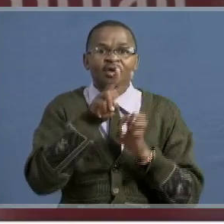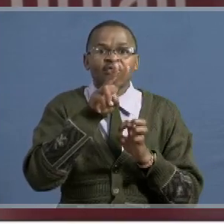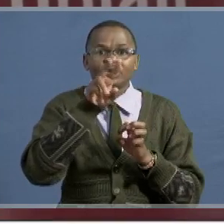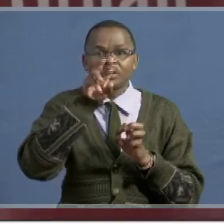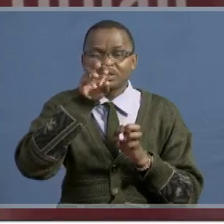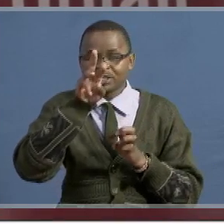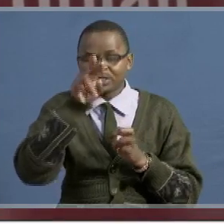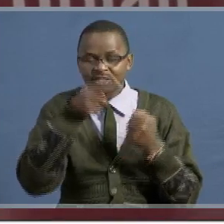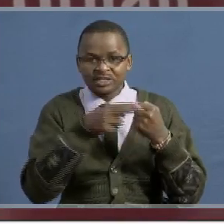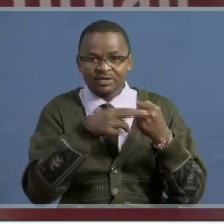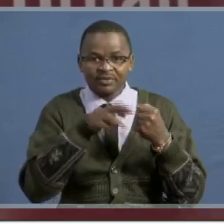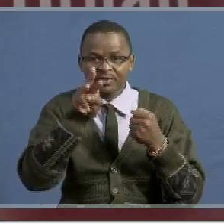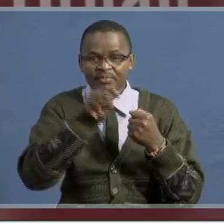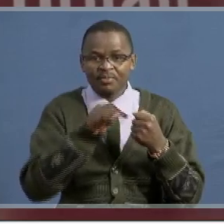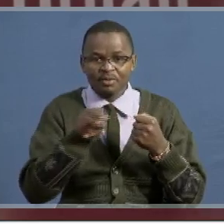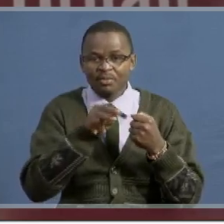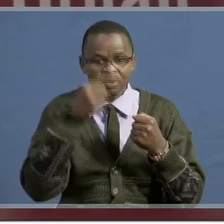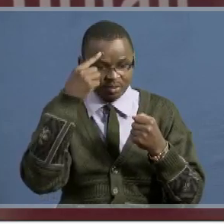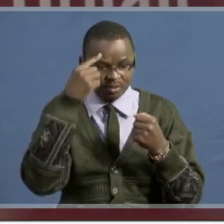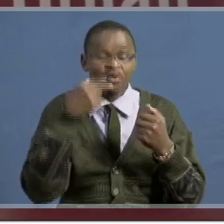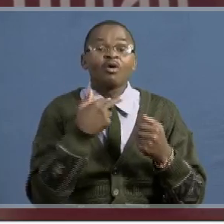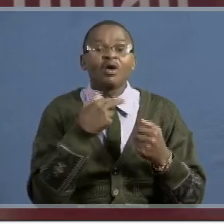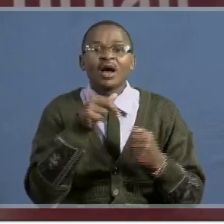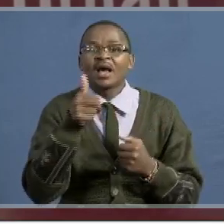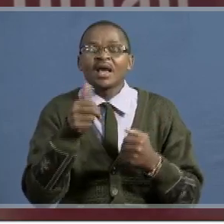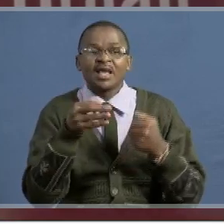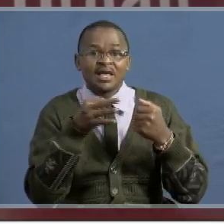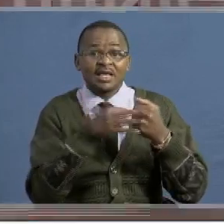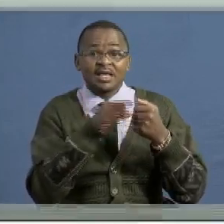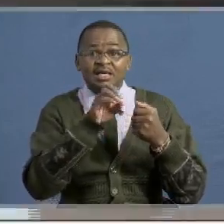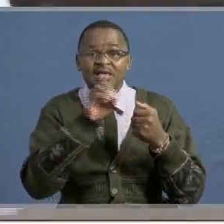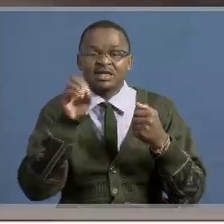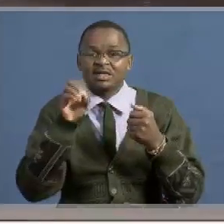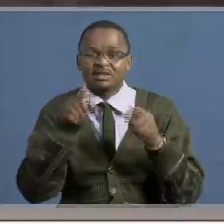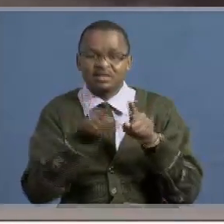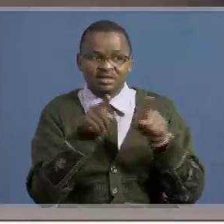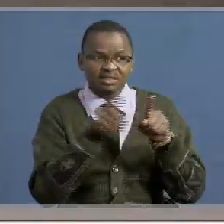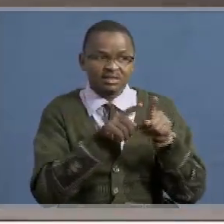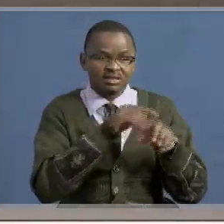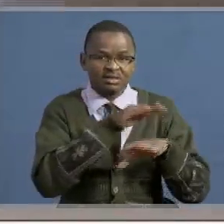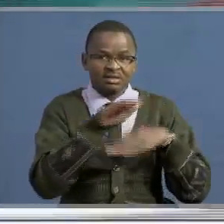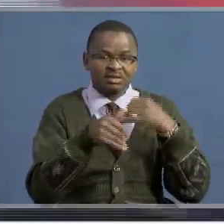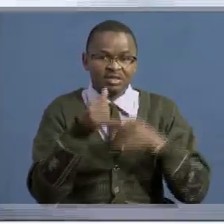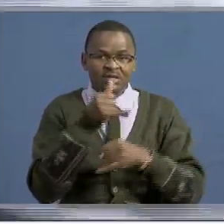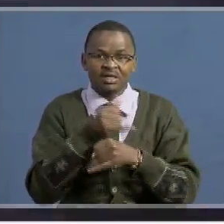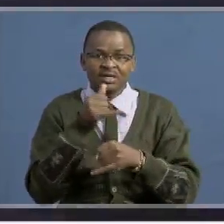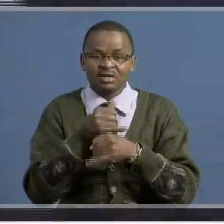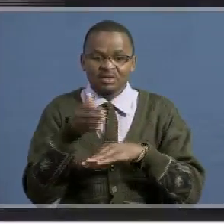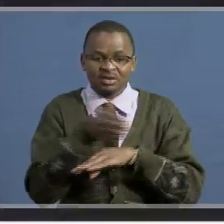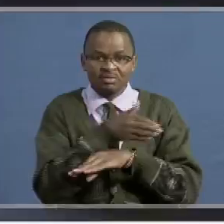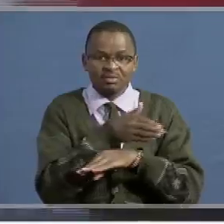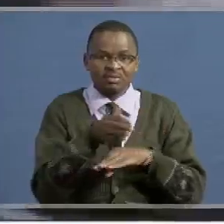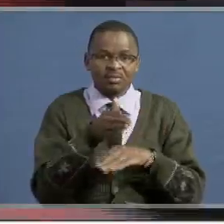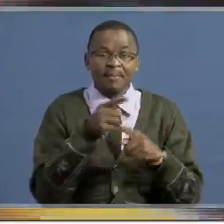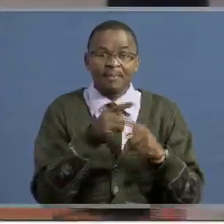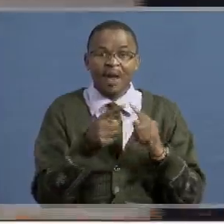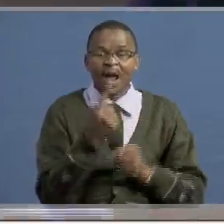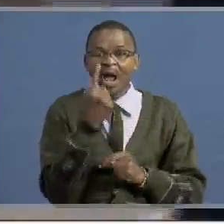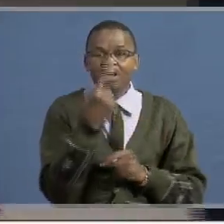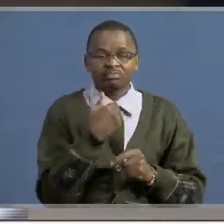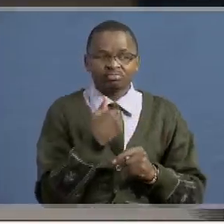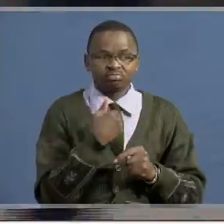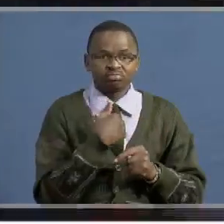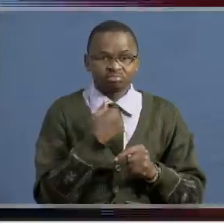people are said to be in modern-day slavery, while 800 people are trafficked across international borders annually, but 1 million